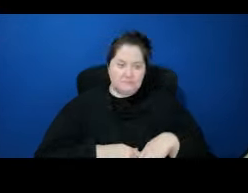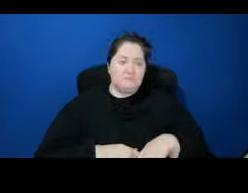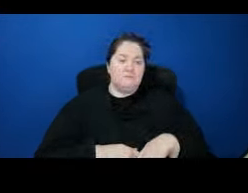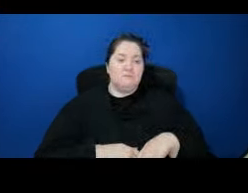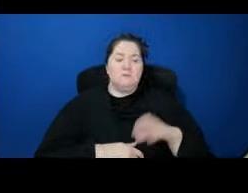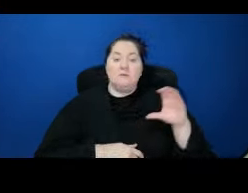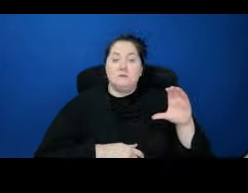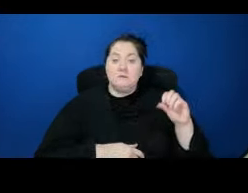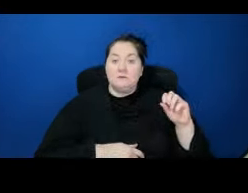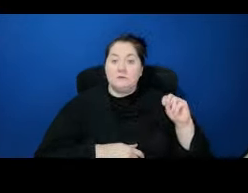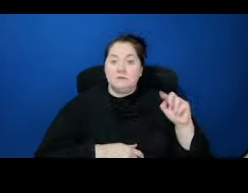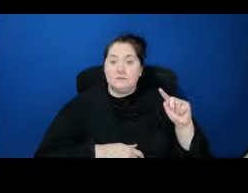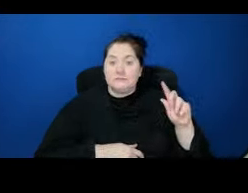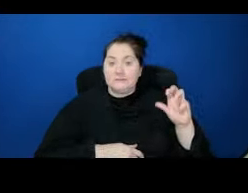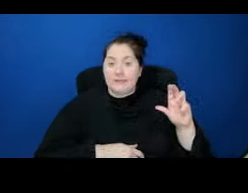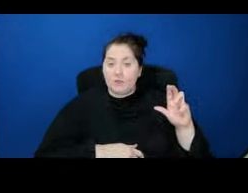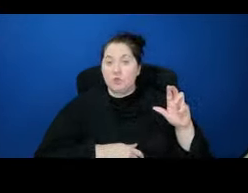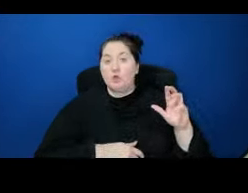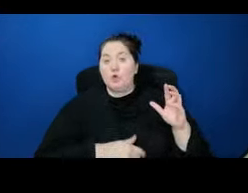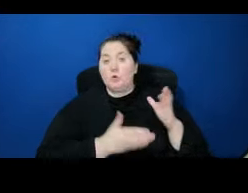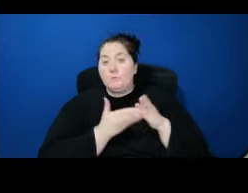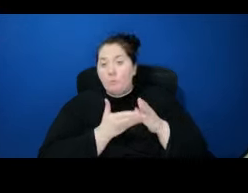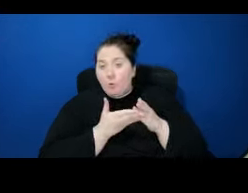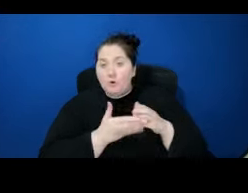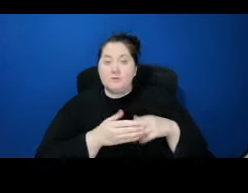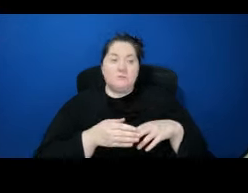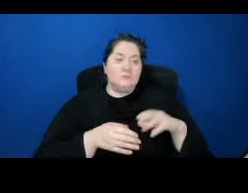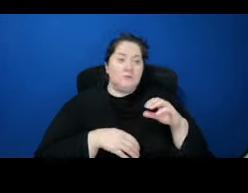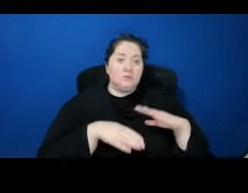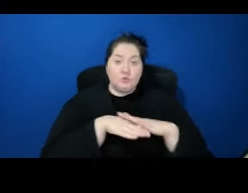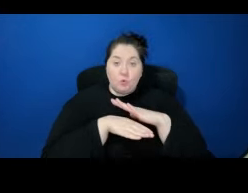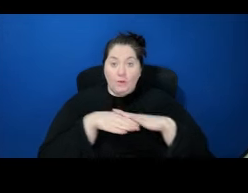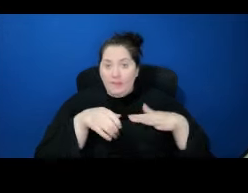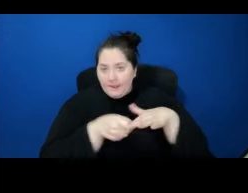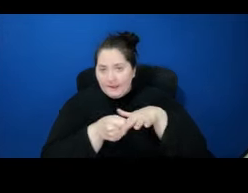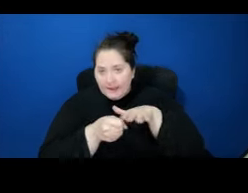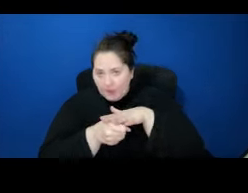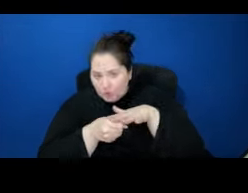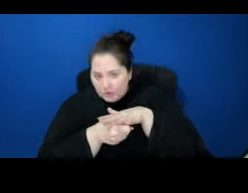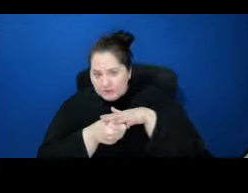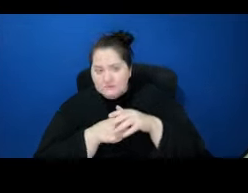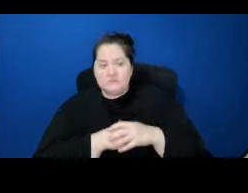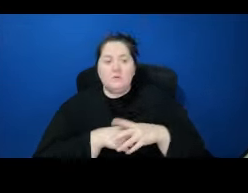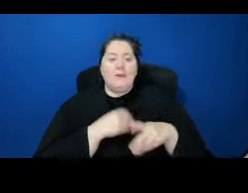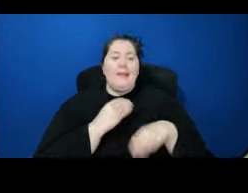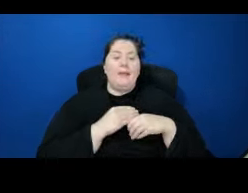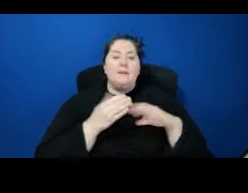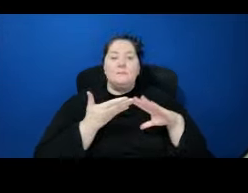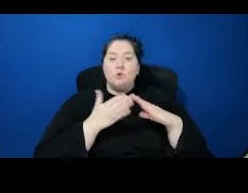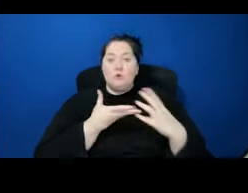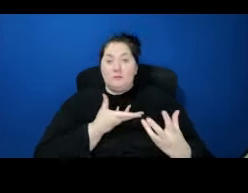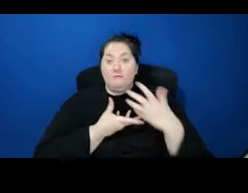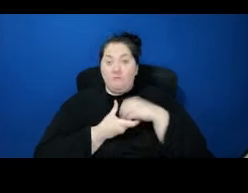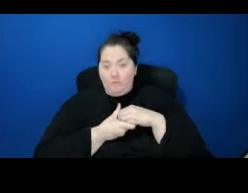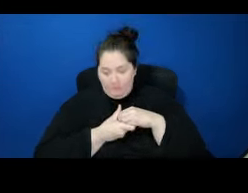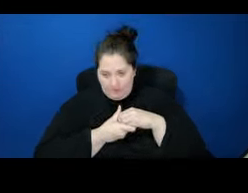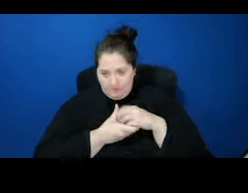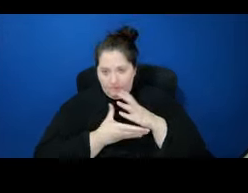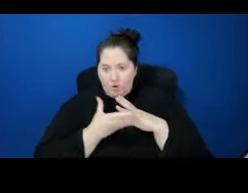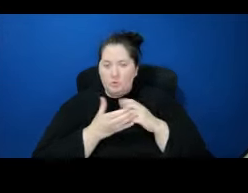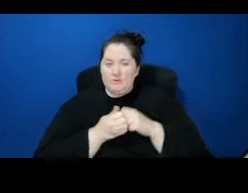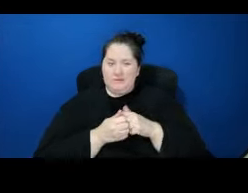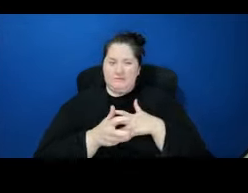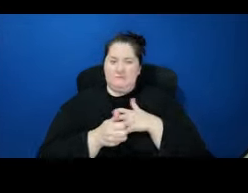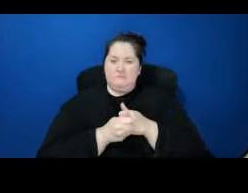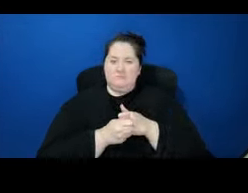container port and our shoreline areas. And then we added a community involvement element with this update